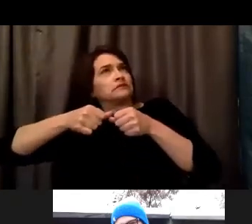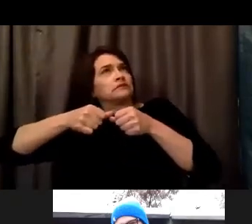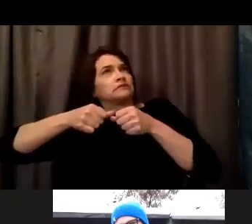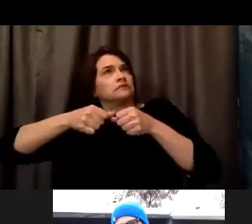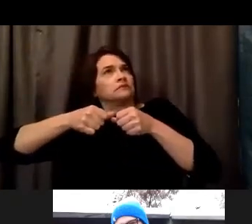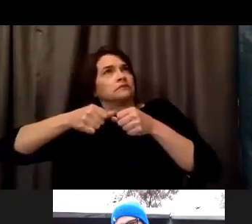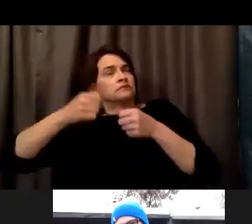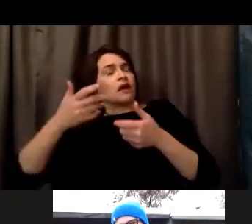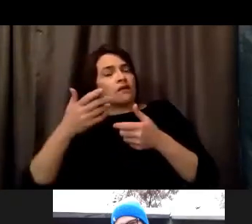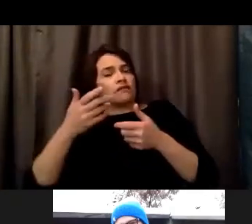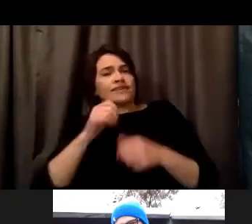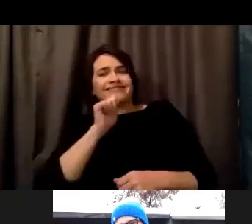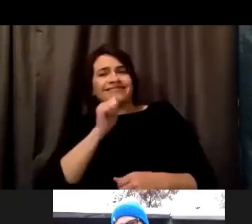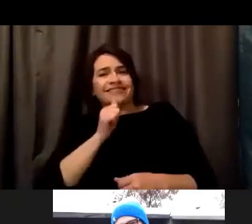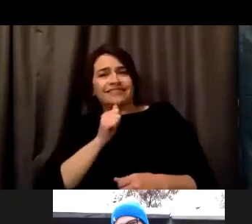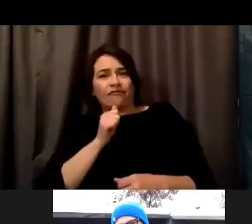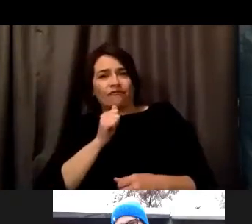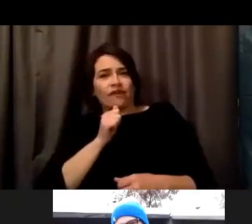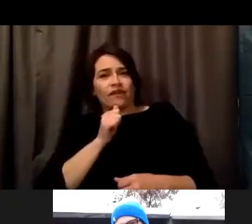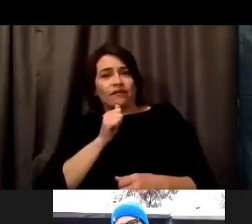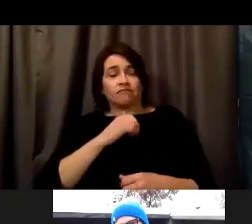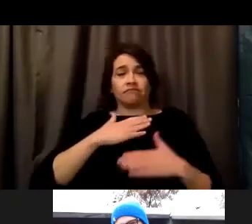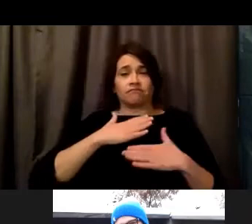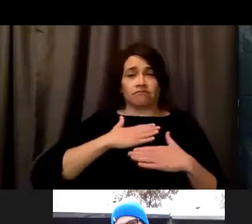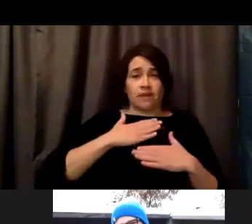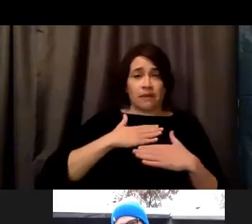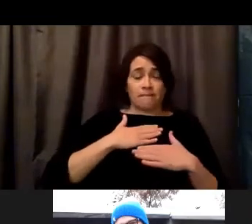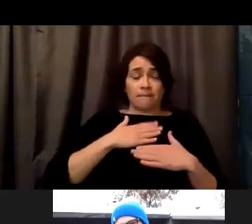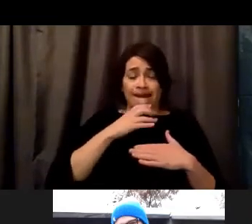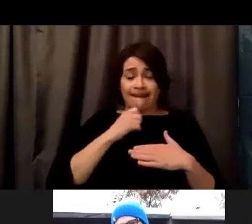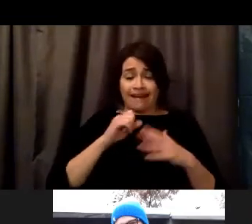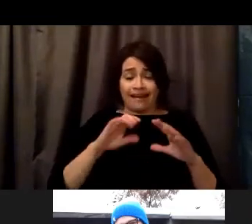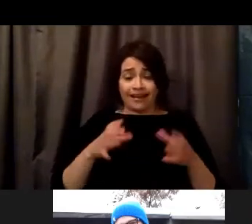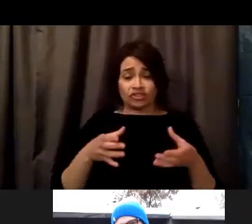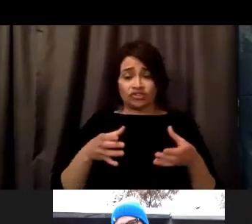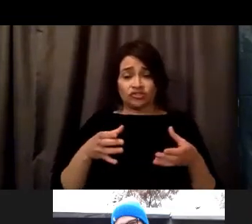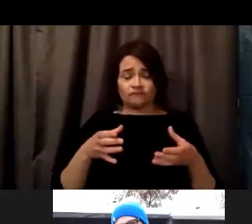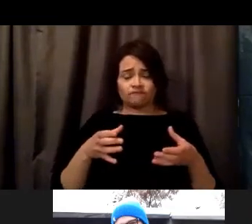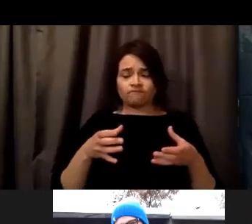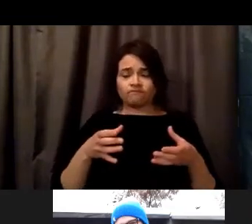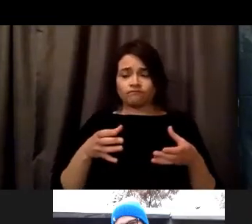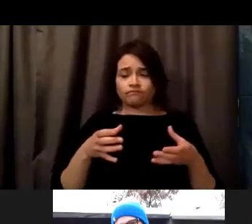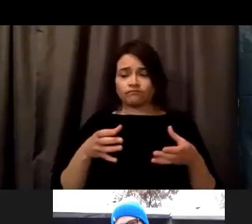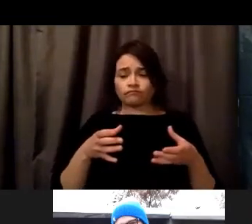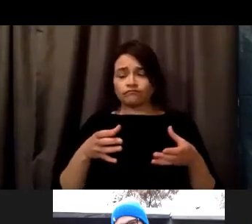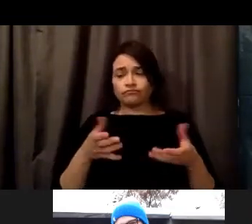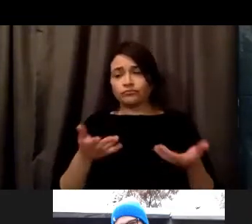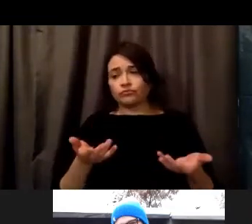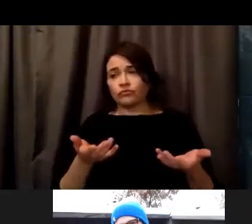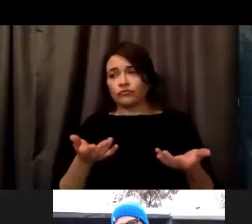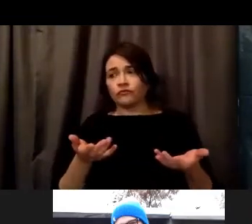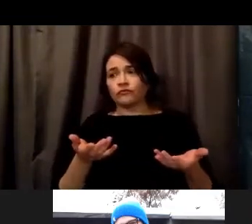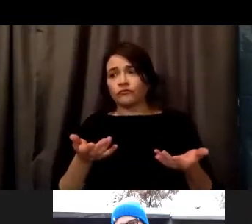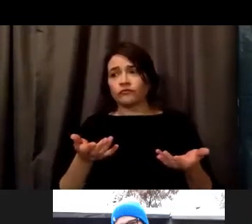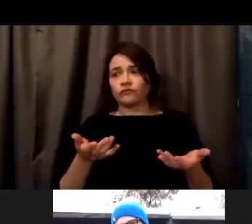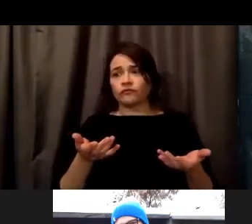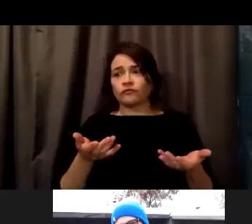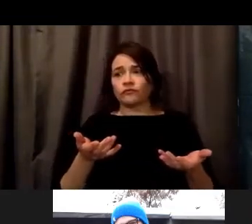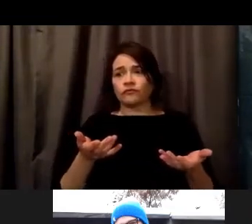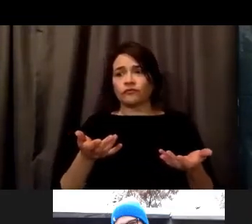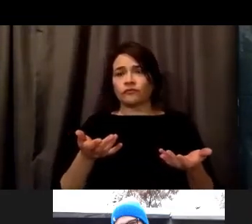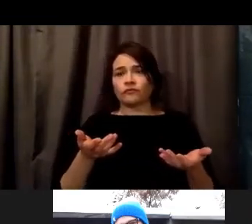Those of my age group, we sort of have the benefit of having our psychological